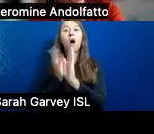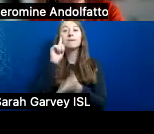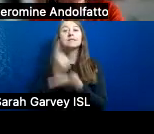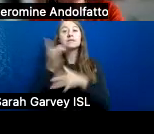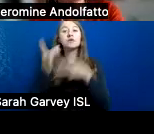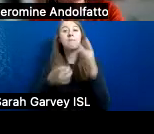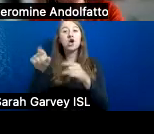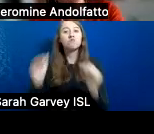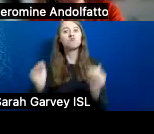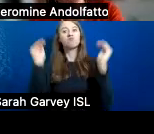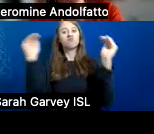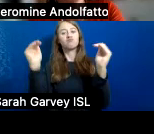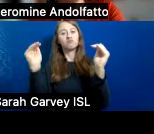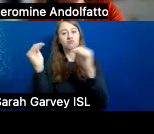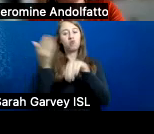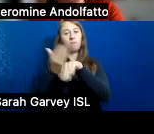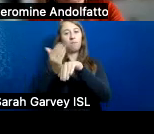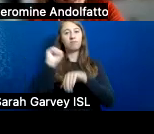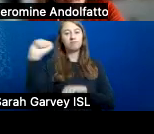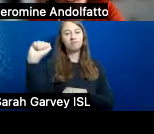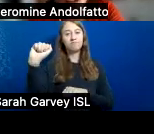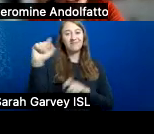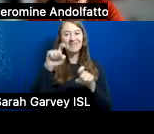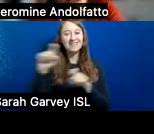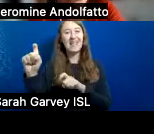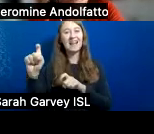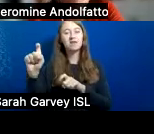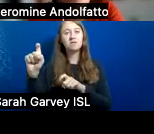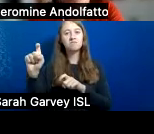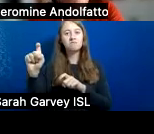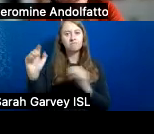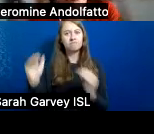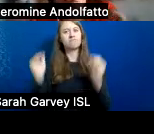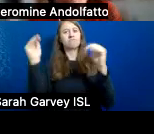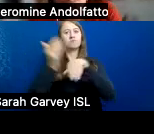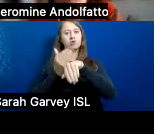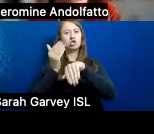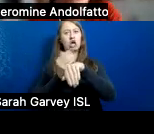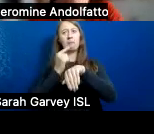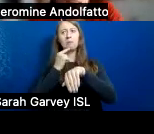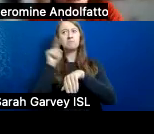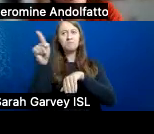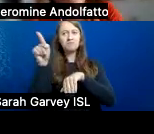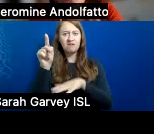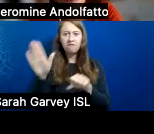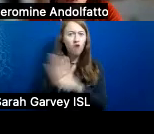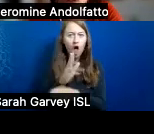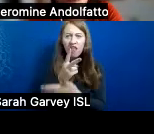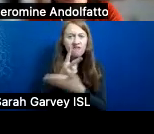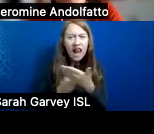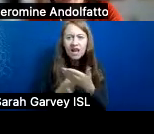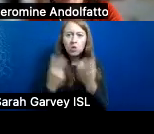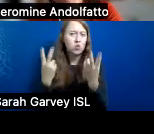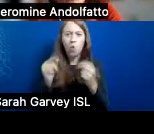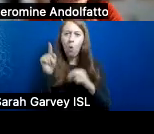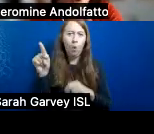they are still kept at undervalued topics, what we call soft